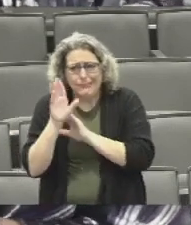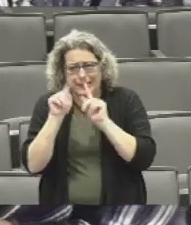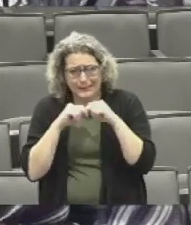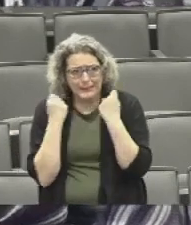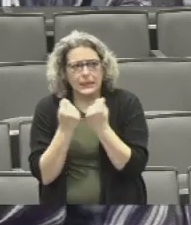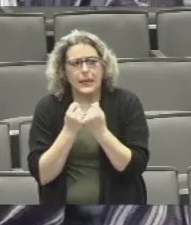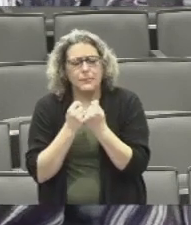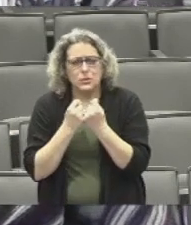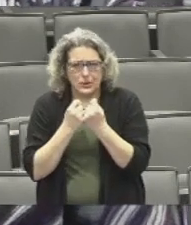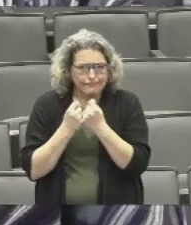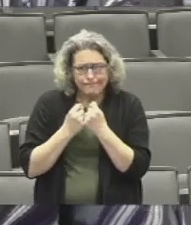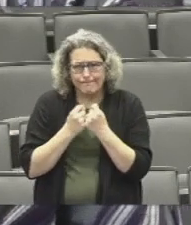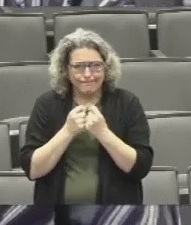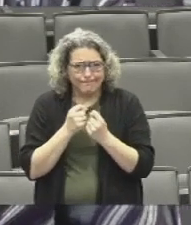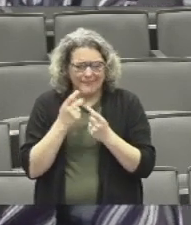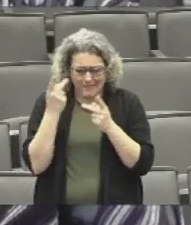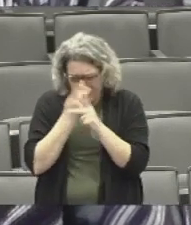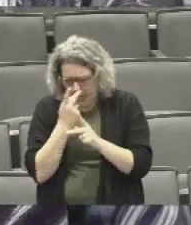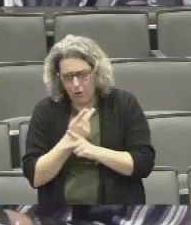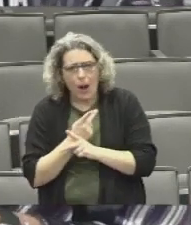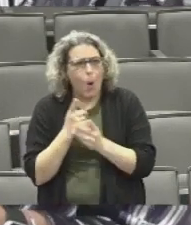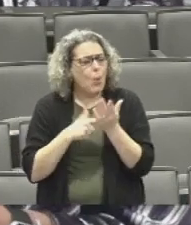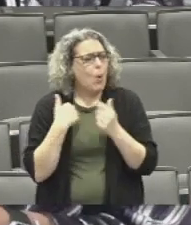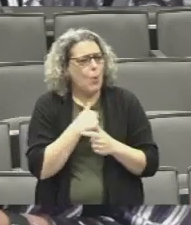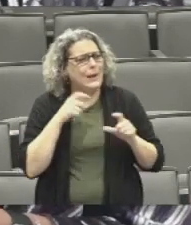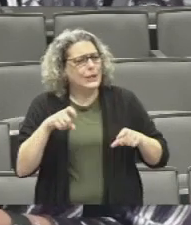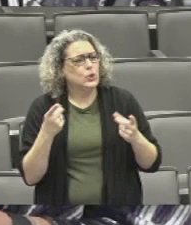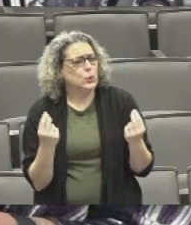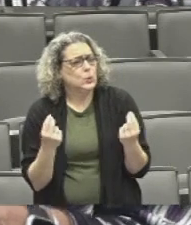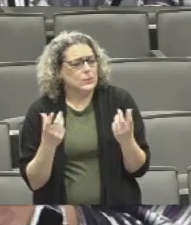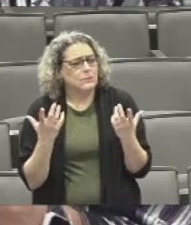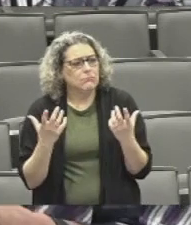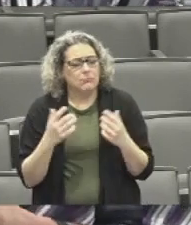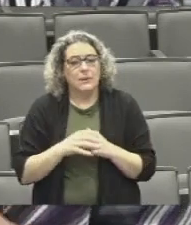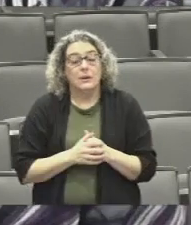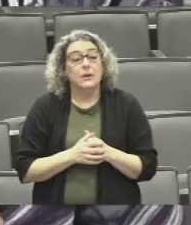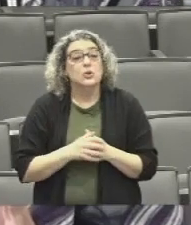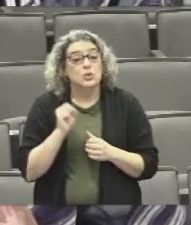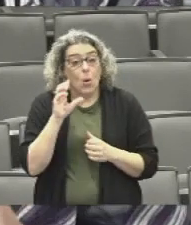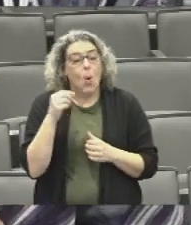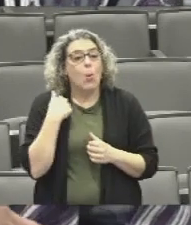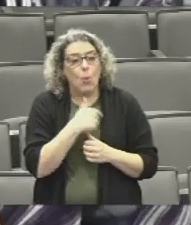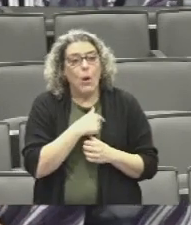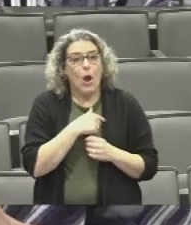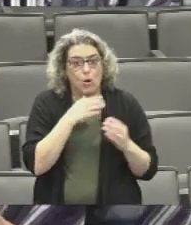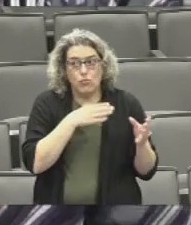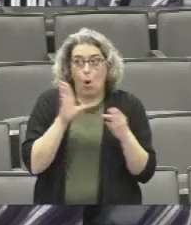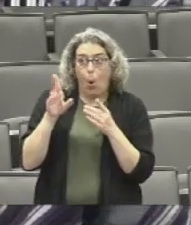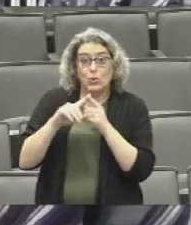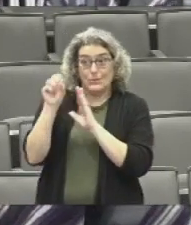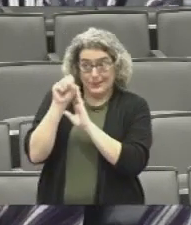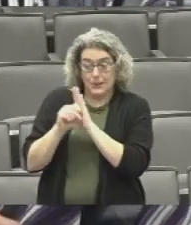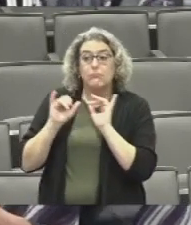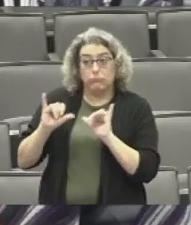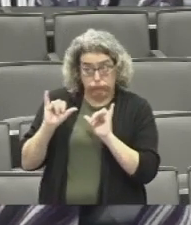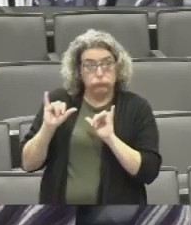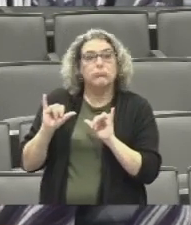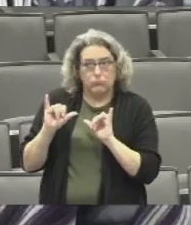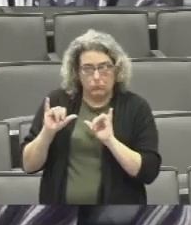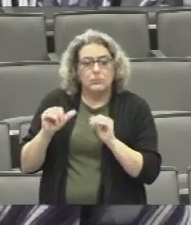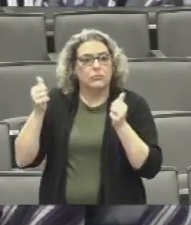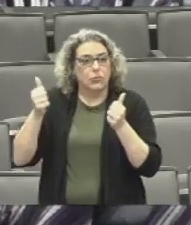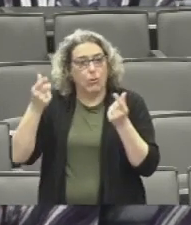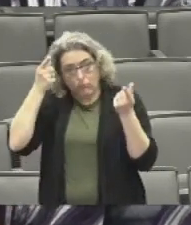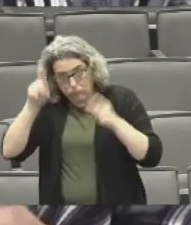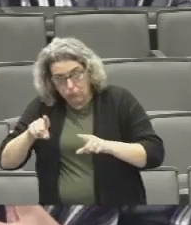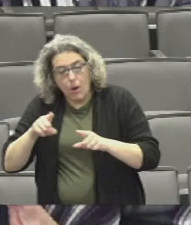and breaking down what we are getting from the state. So these orders go into the state. We then receive shipments, and we then